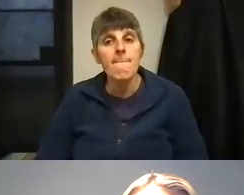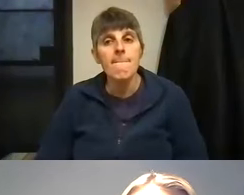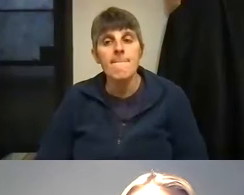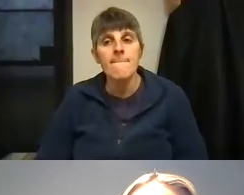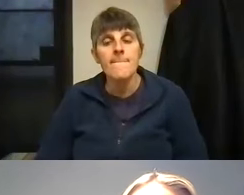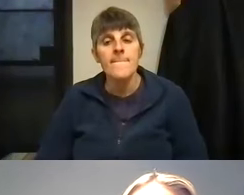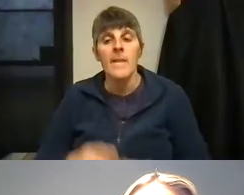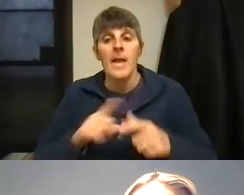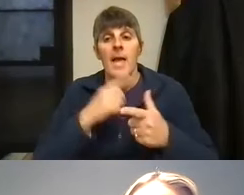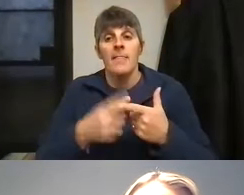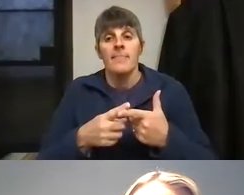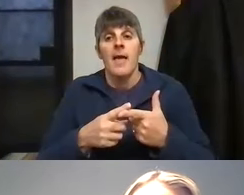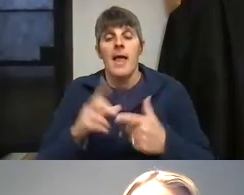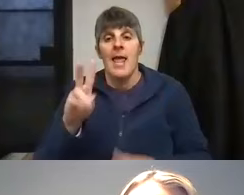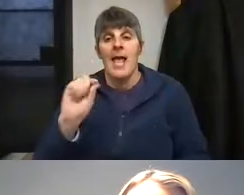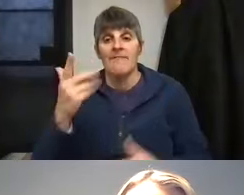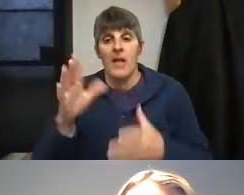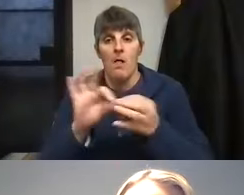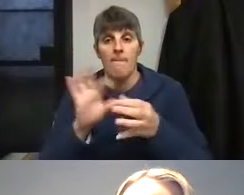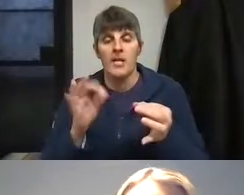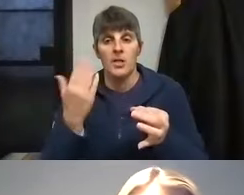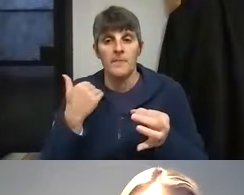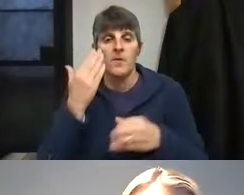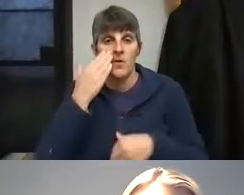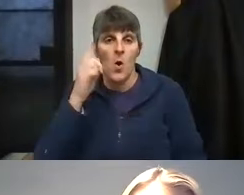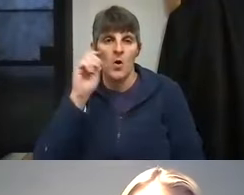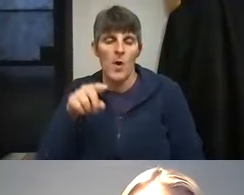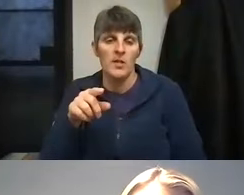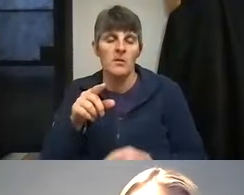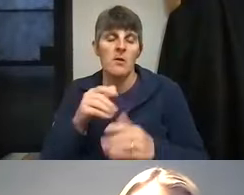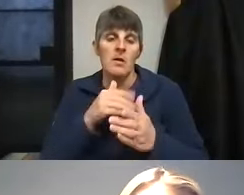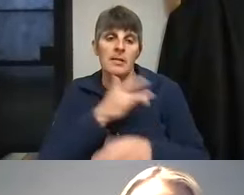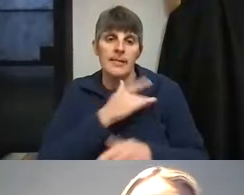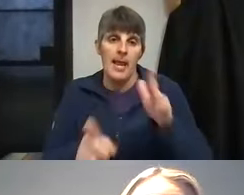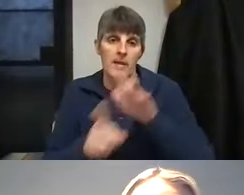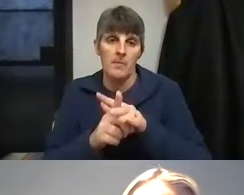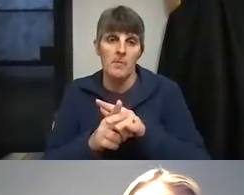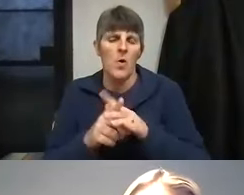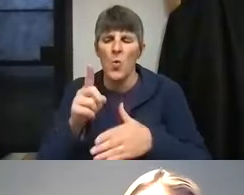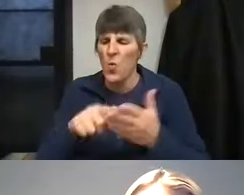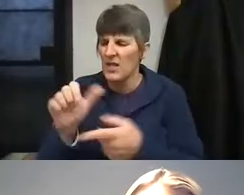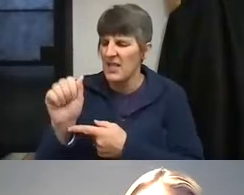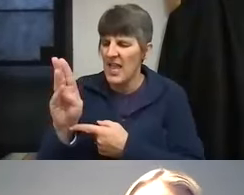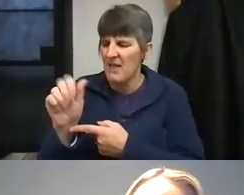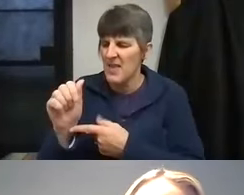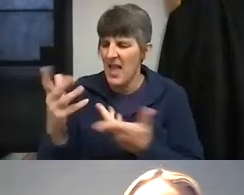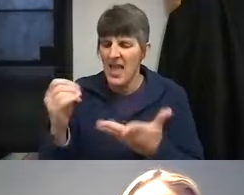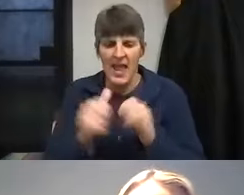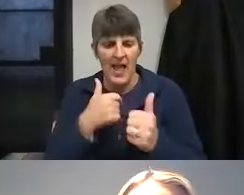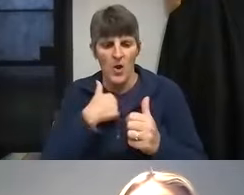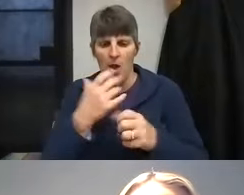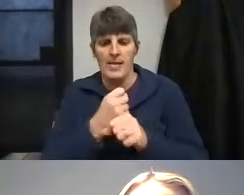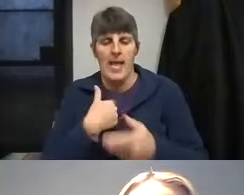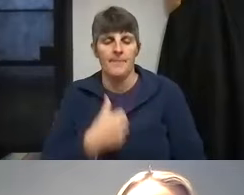And then, as Val mentioned, you know, a question often comes up of what is ABA and how do I get